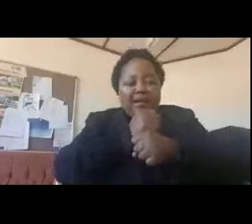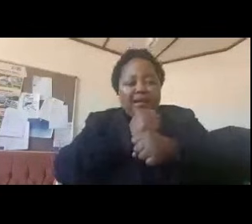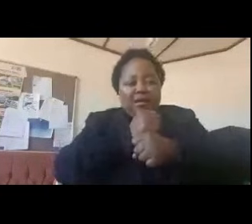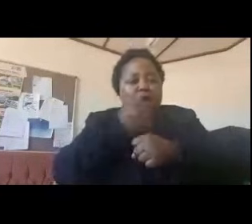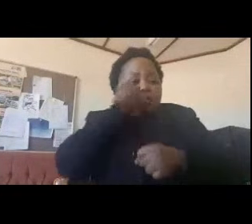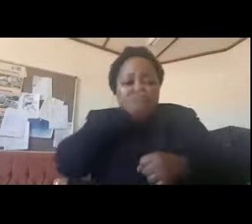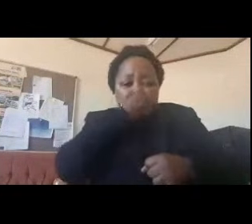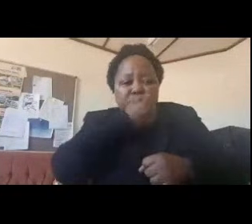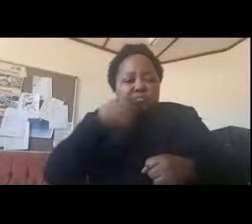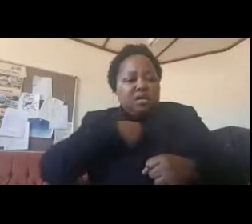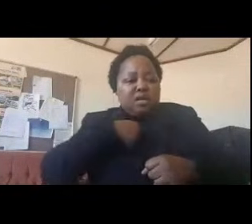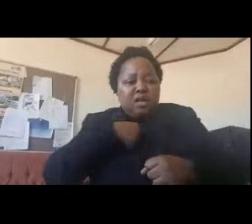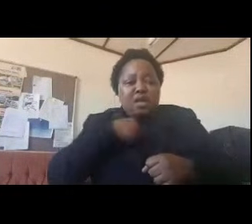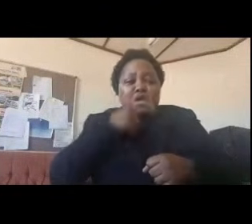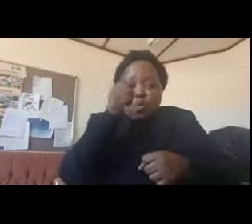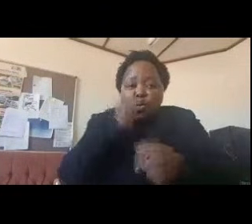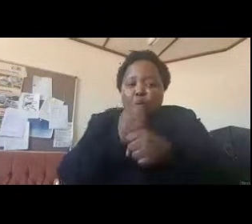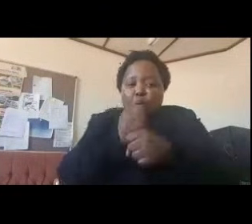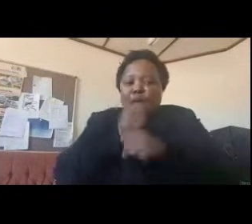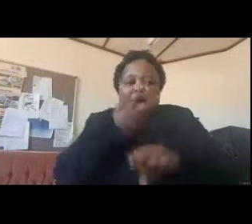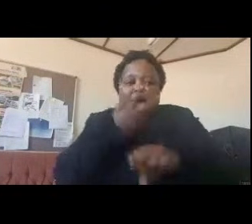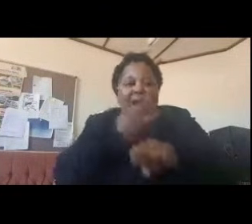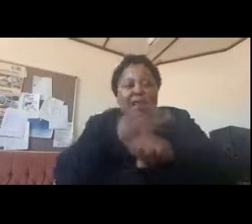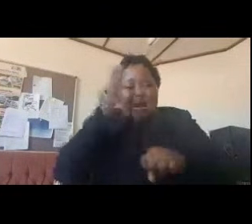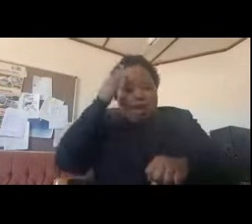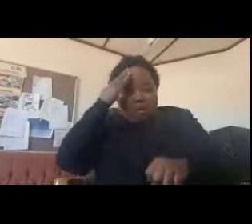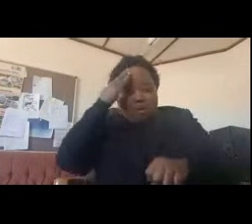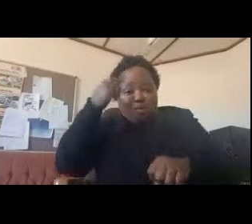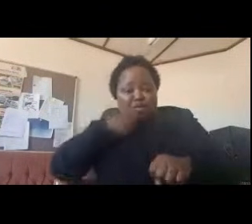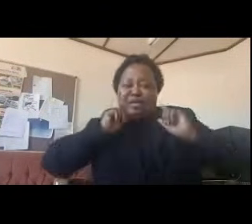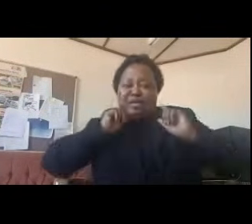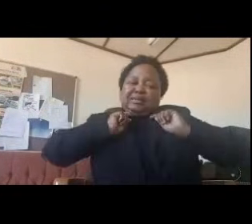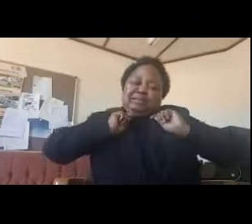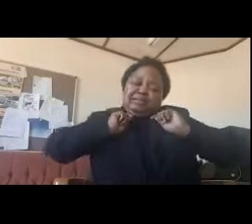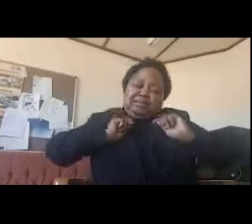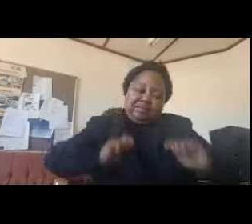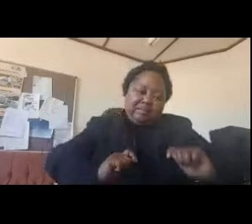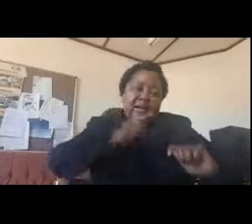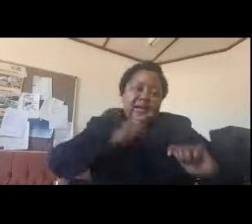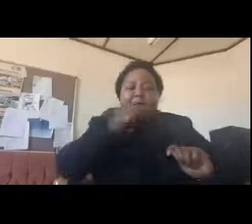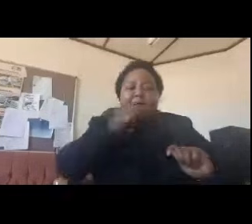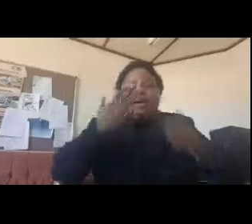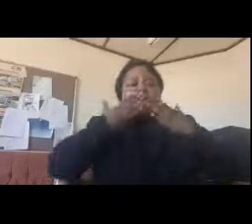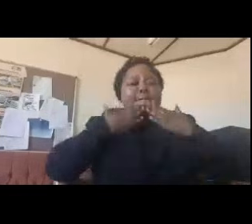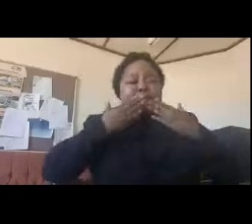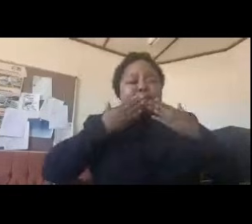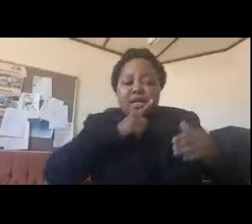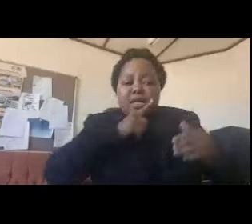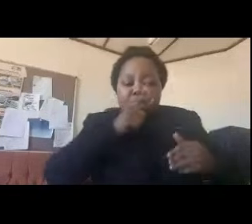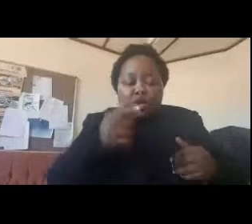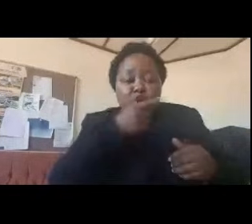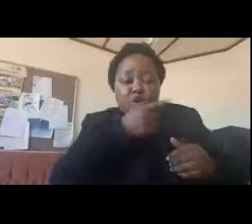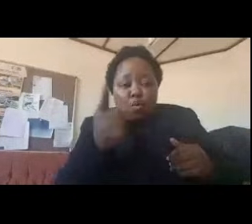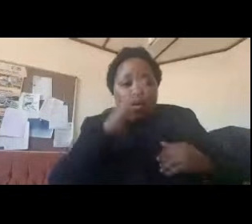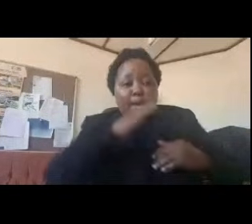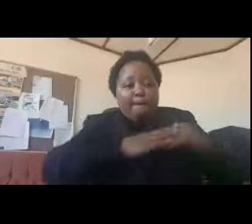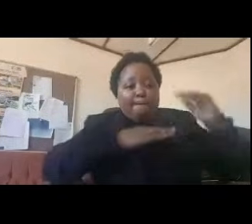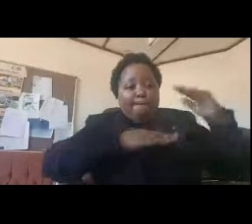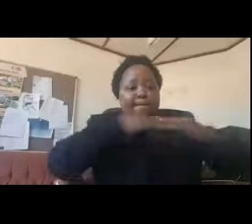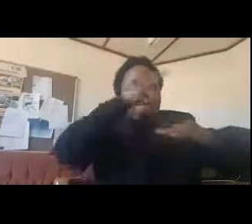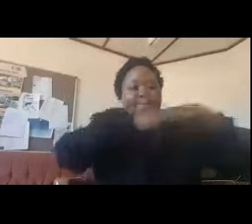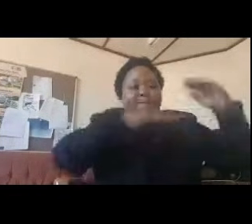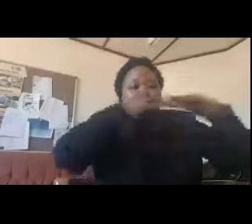You're already exhausted, I know. I'm here to tell you that we've been building the outside of the